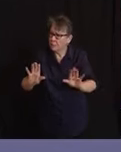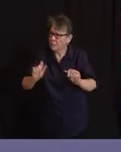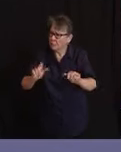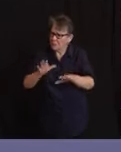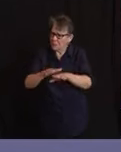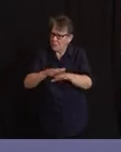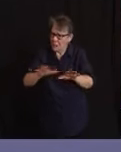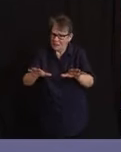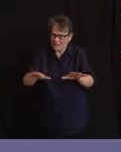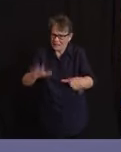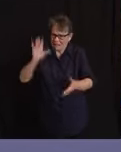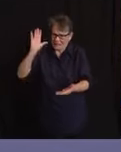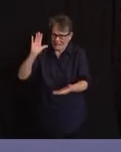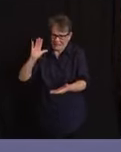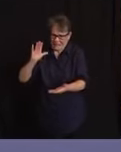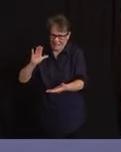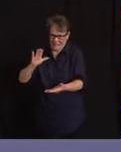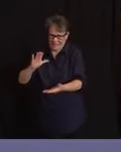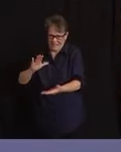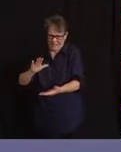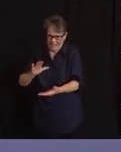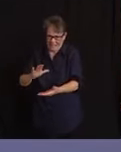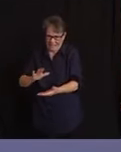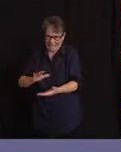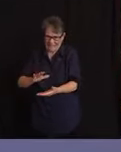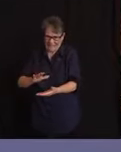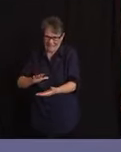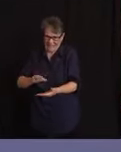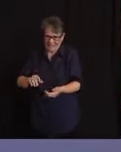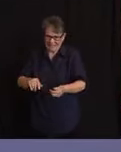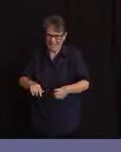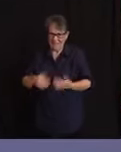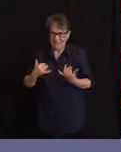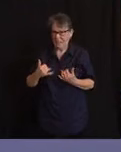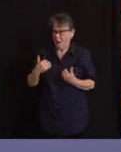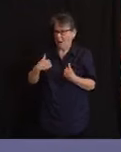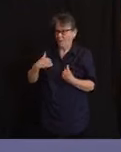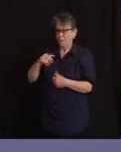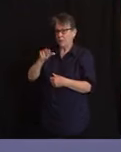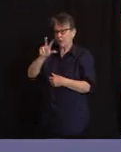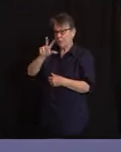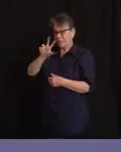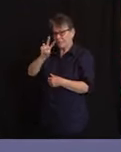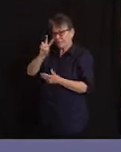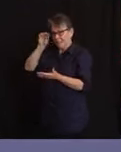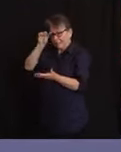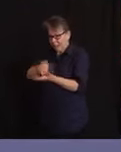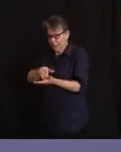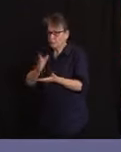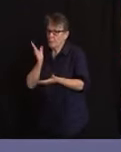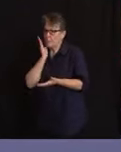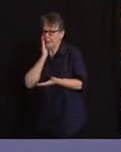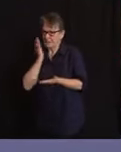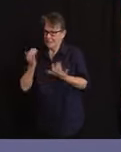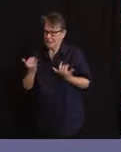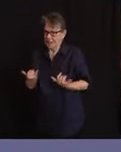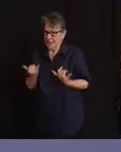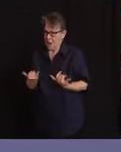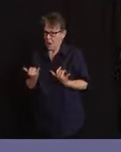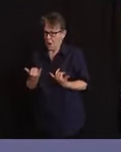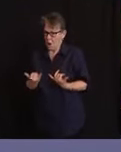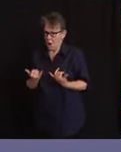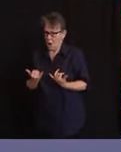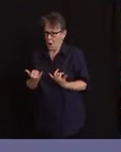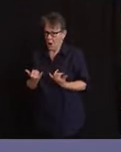if we drop our guard right now, and there's no amount of work they can do, there's no amount of help from other states, there's no amount of help from the federal